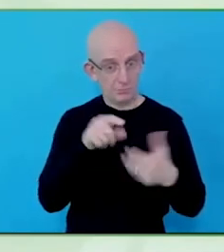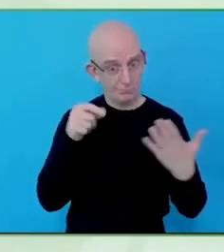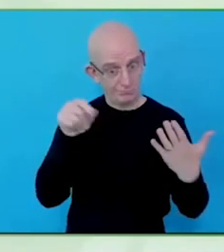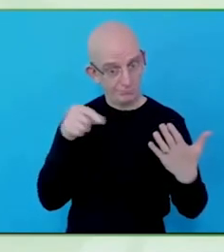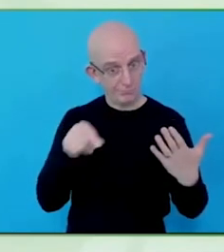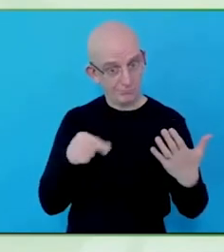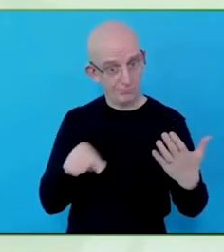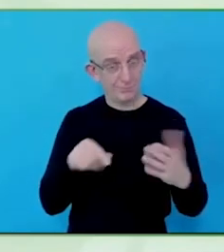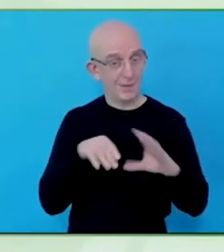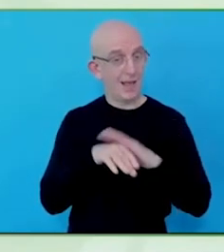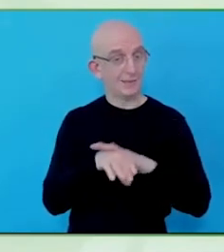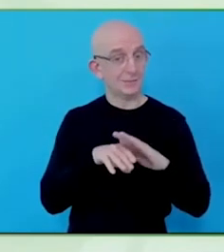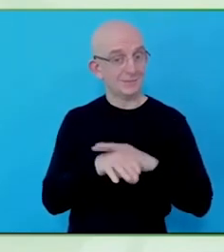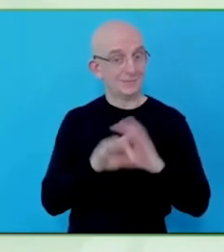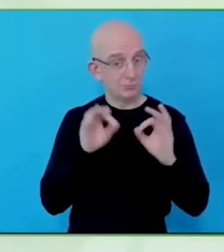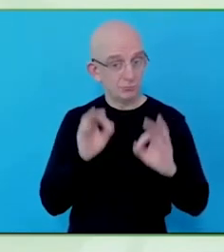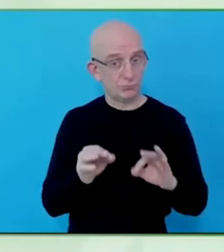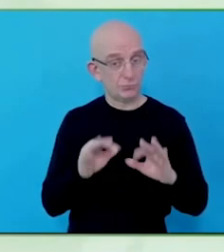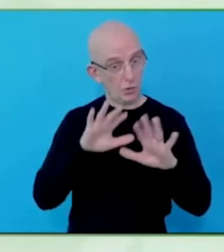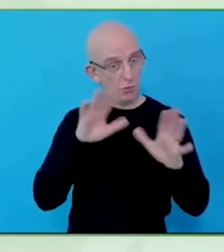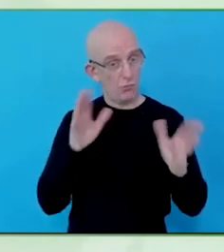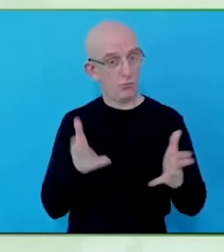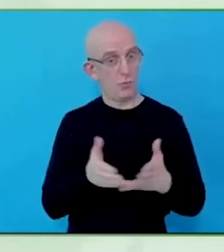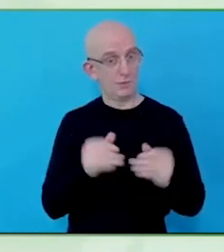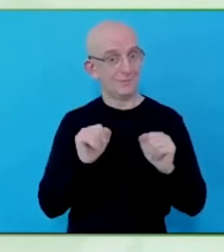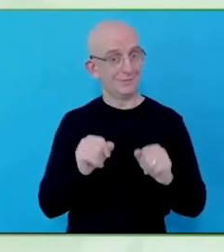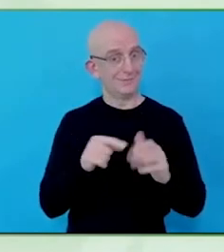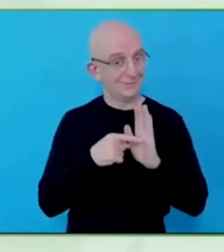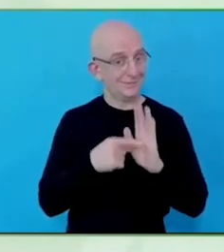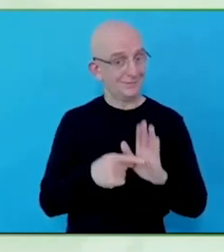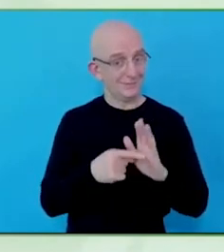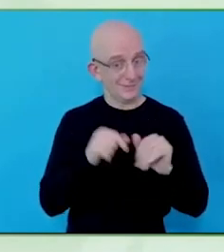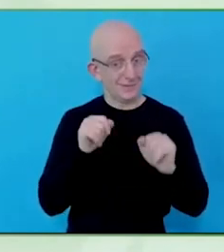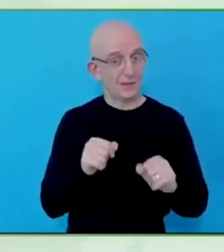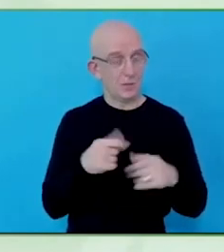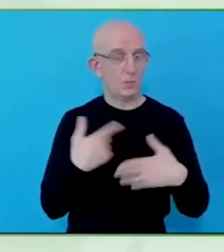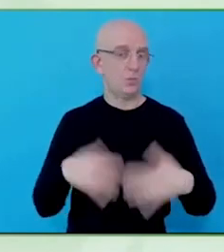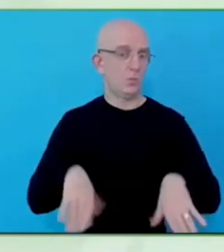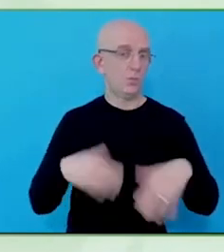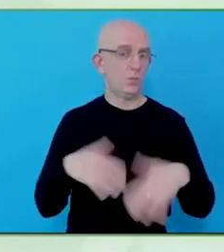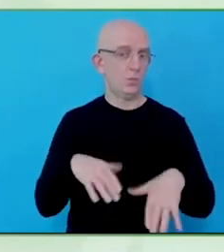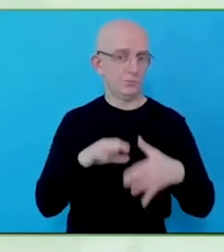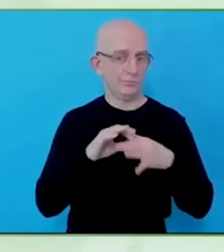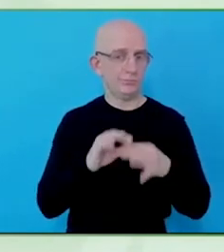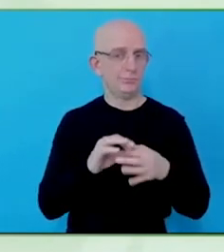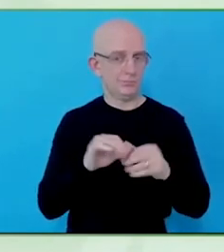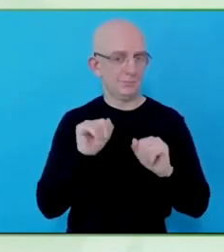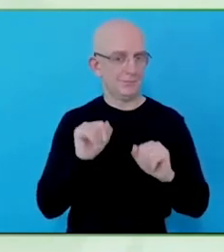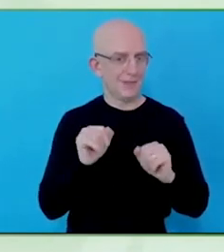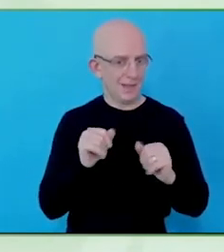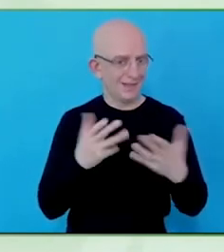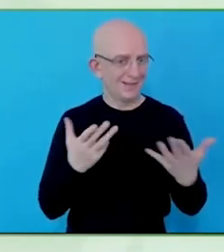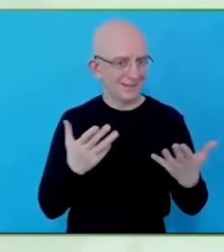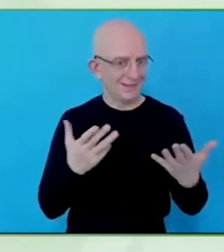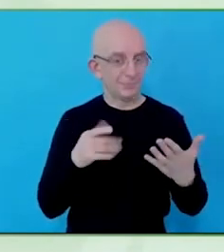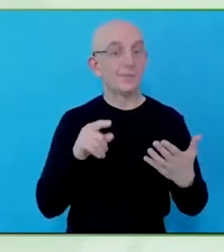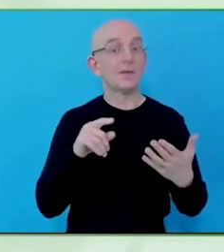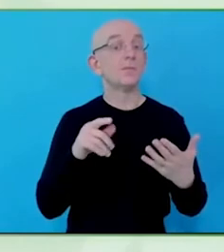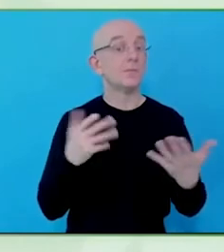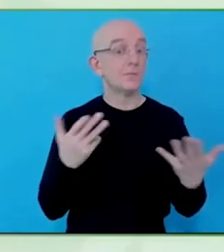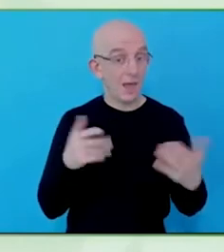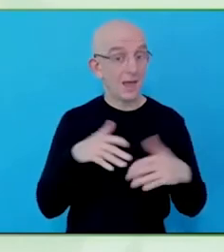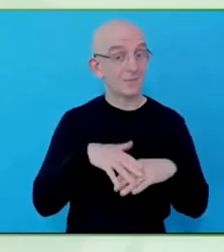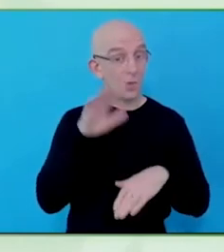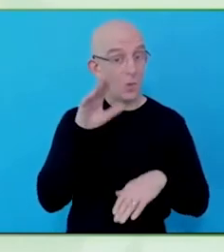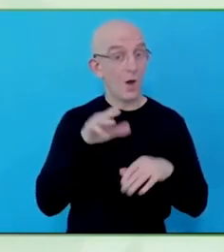big problem. Going back to my friend Dwight Schrute, he really suffers from a lack of continuity. It's a year-over-year challenge, and it